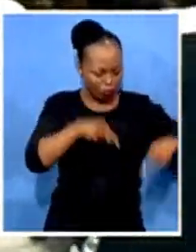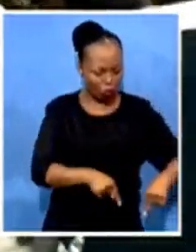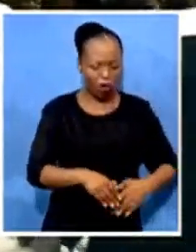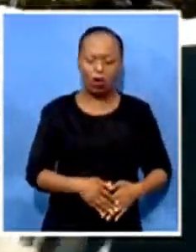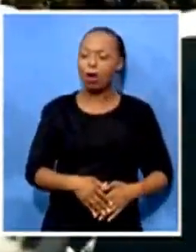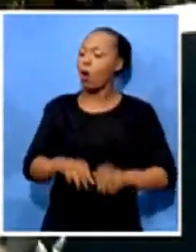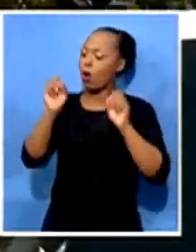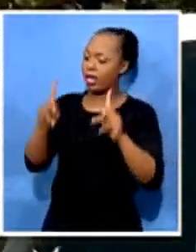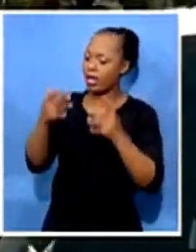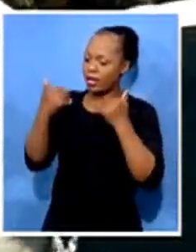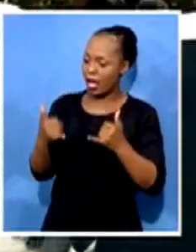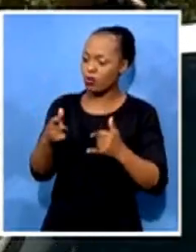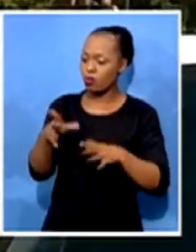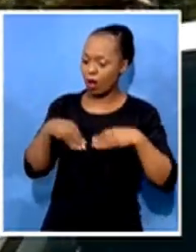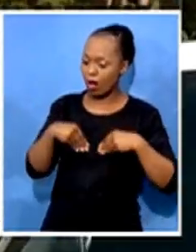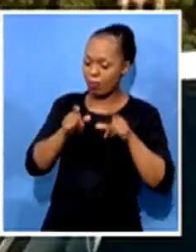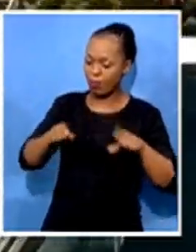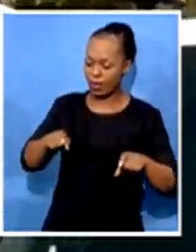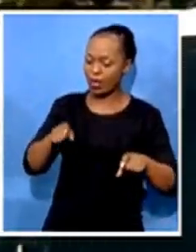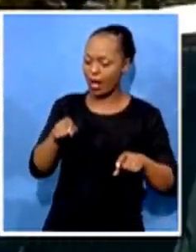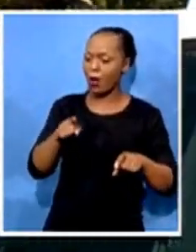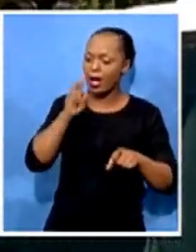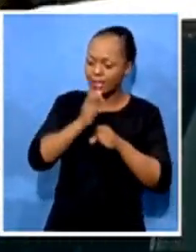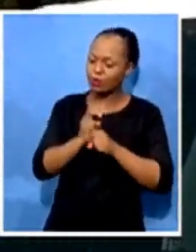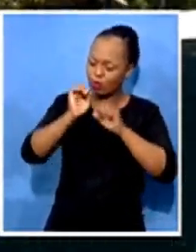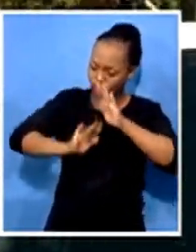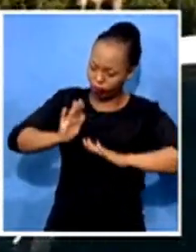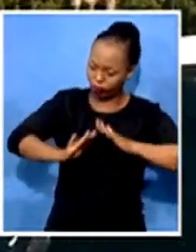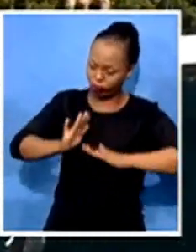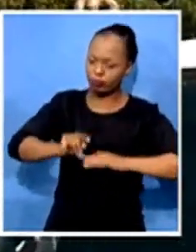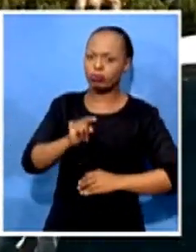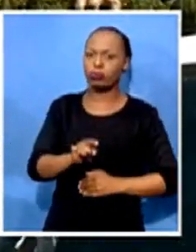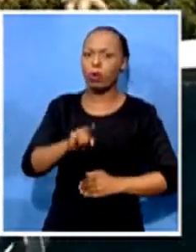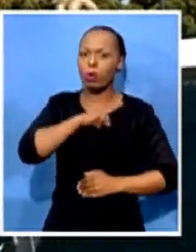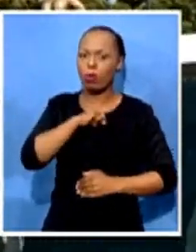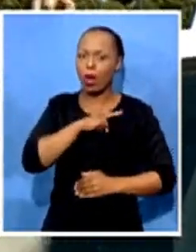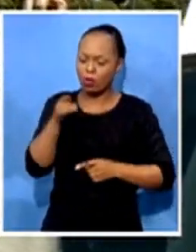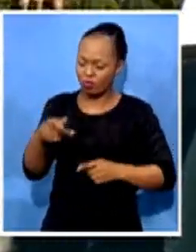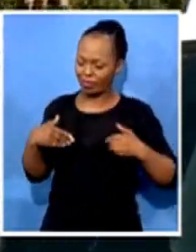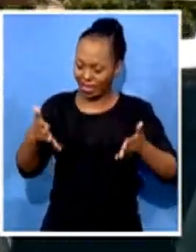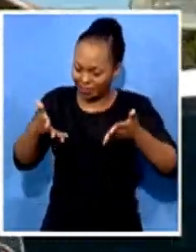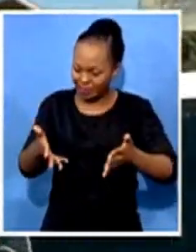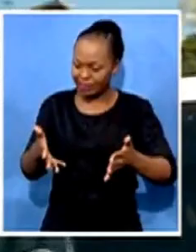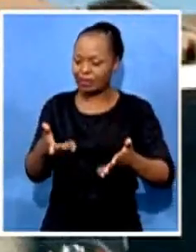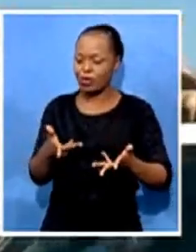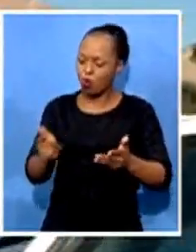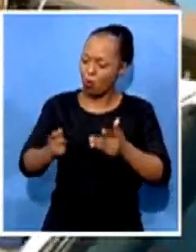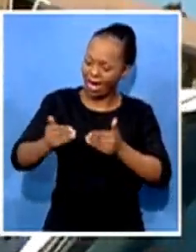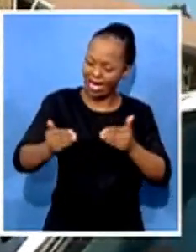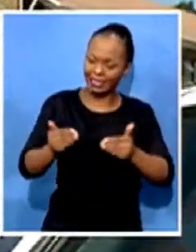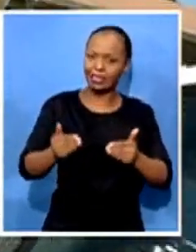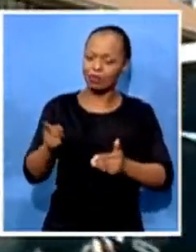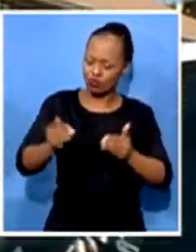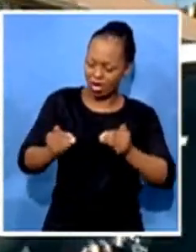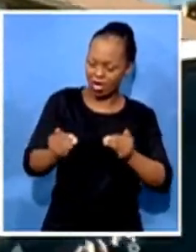the situation, because you are the one who's managing. You are on the ground with yourself to manage the situation. That's why I was saying, let's try to find each other,